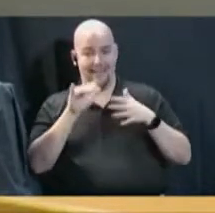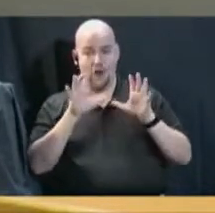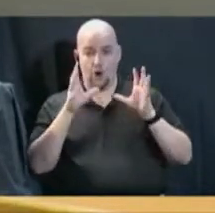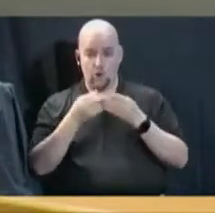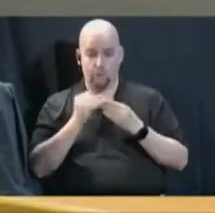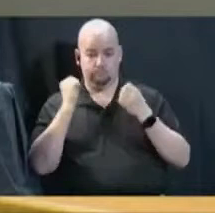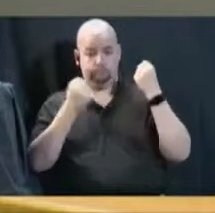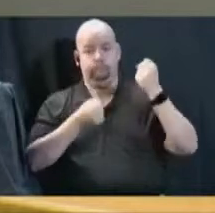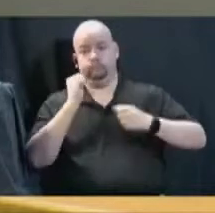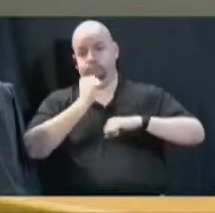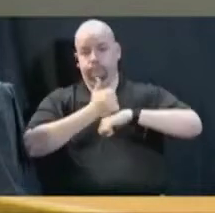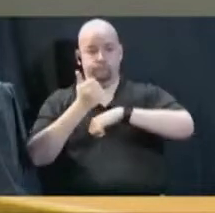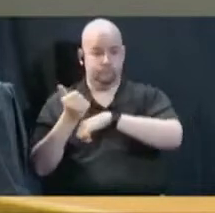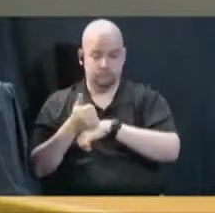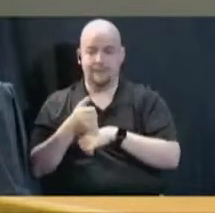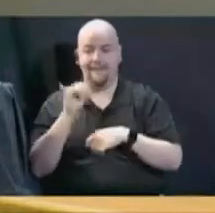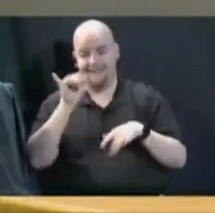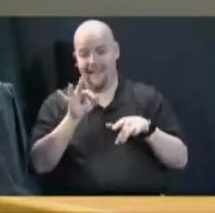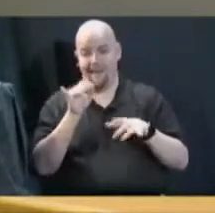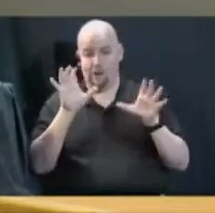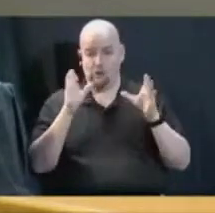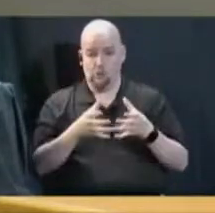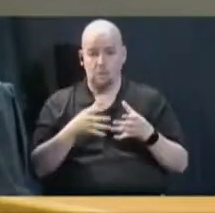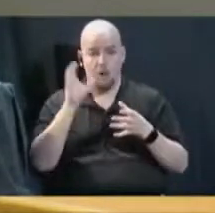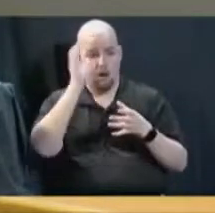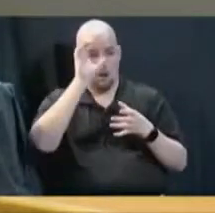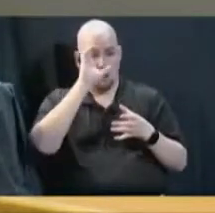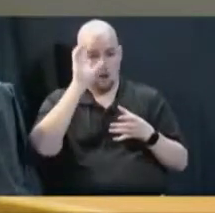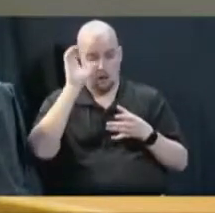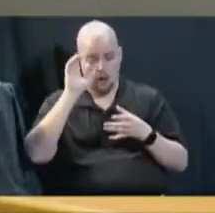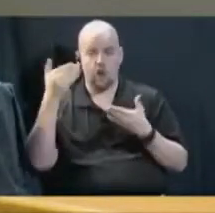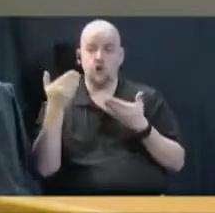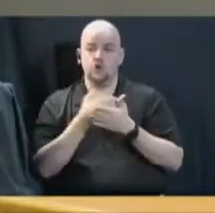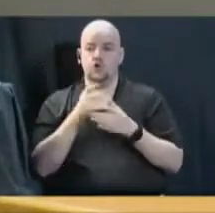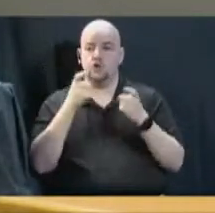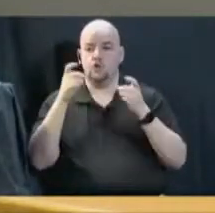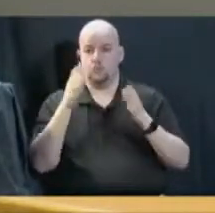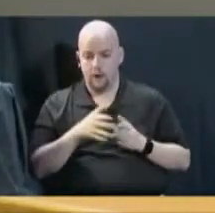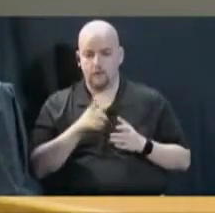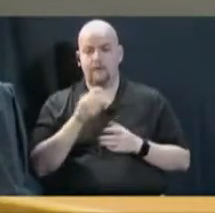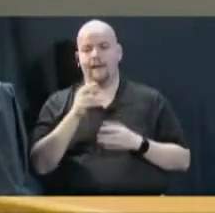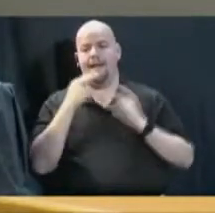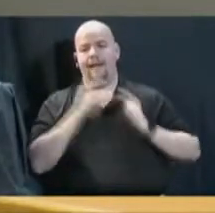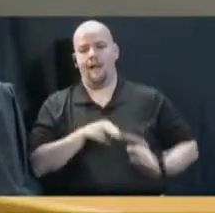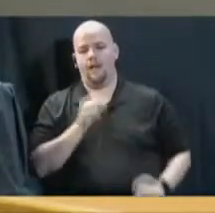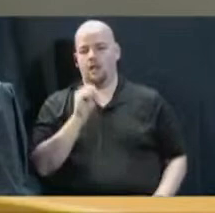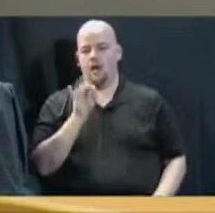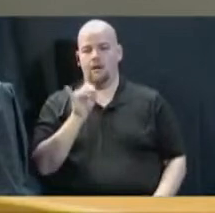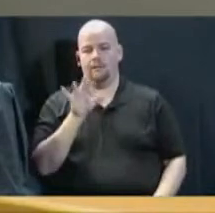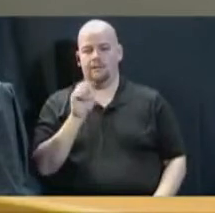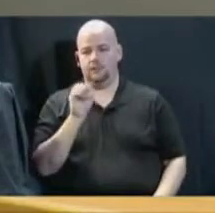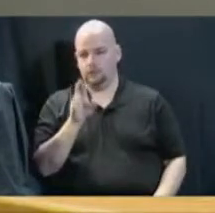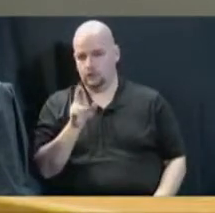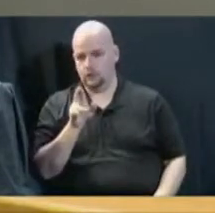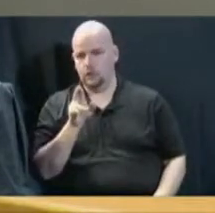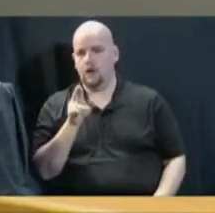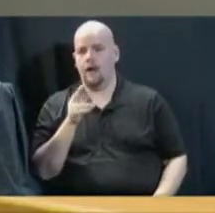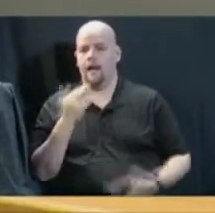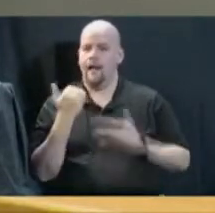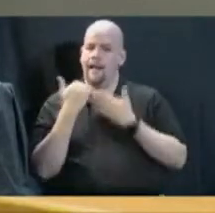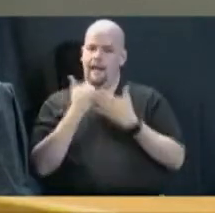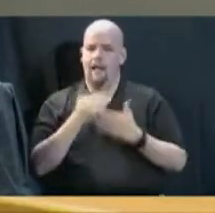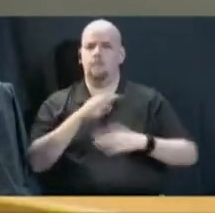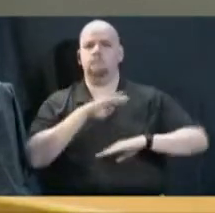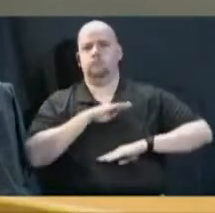place. That executive search firm will then be searching for the director and the health officer. to fill those